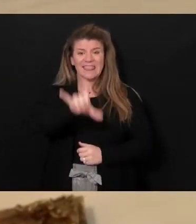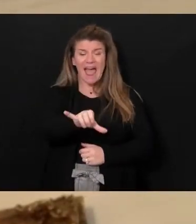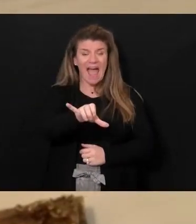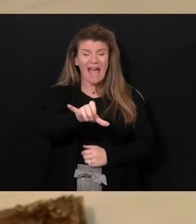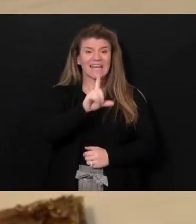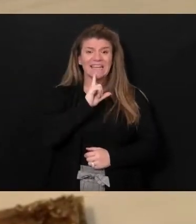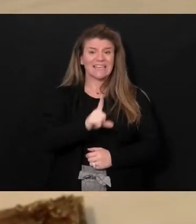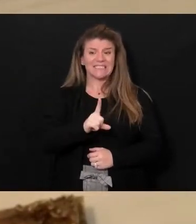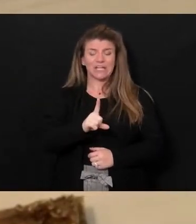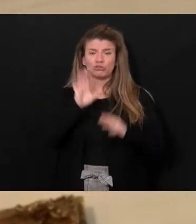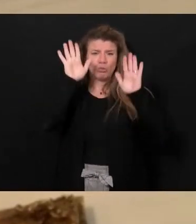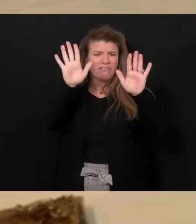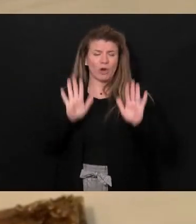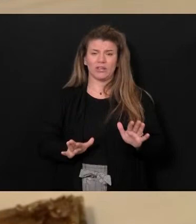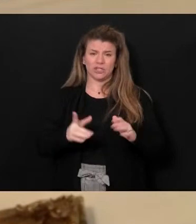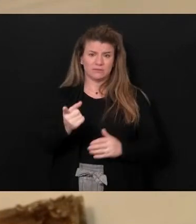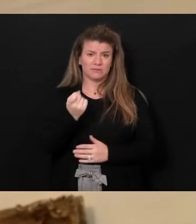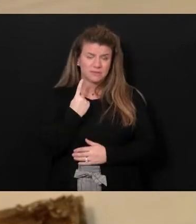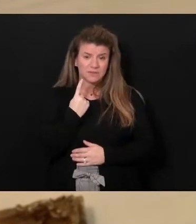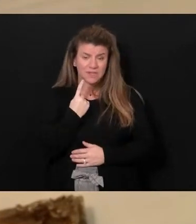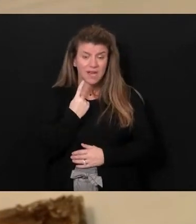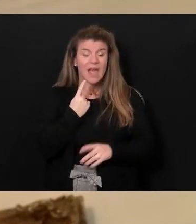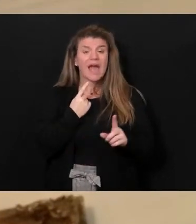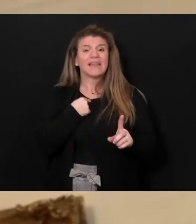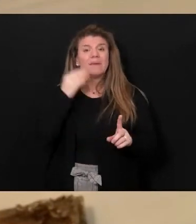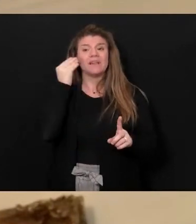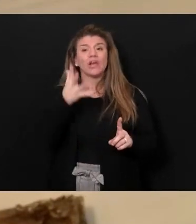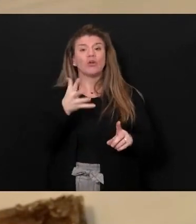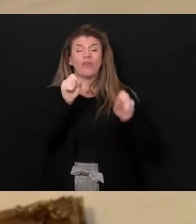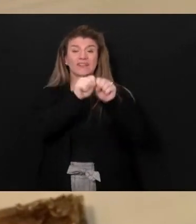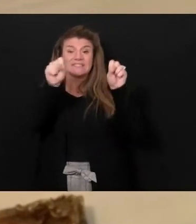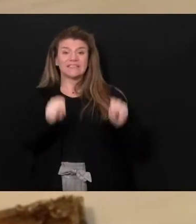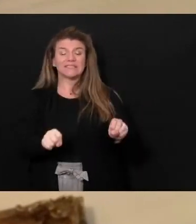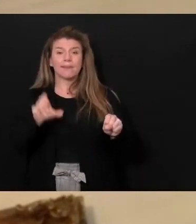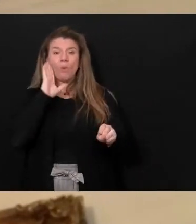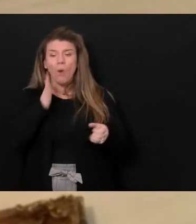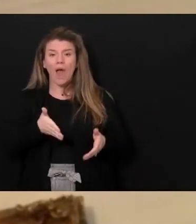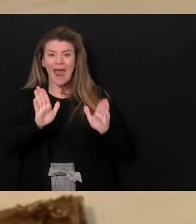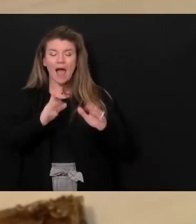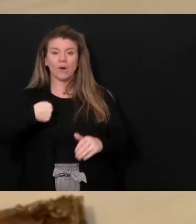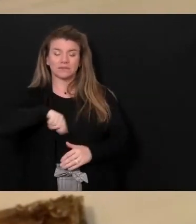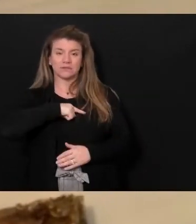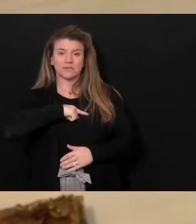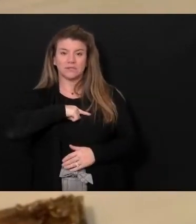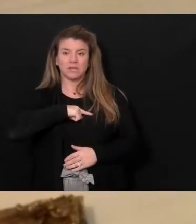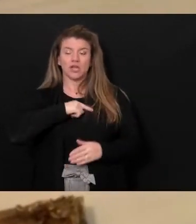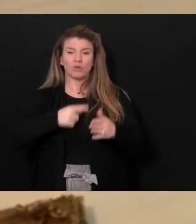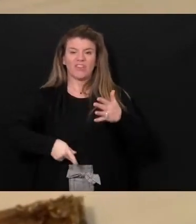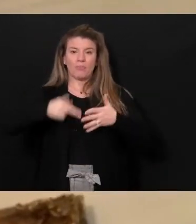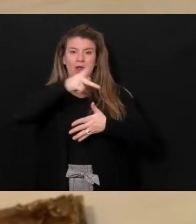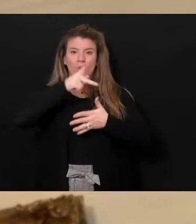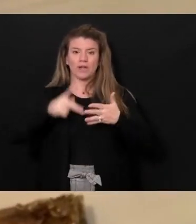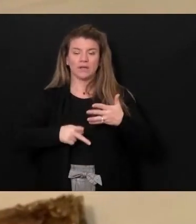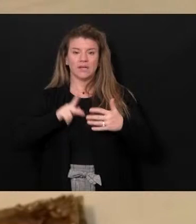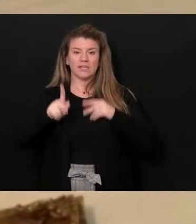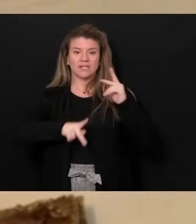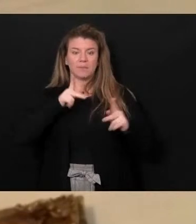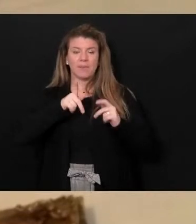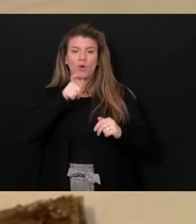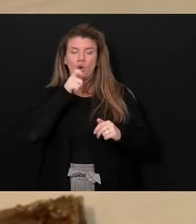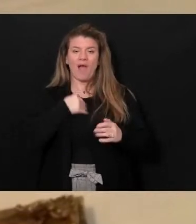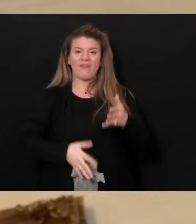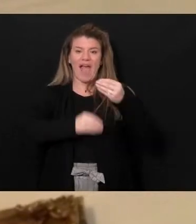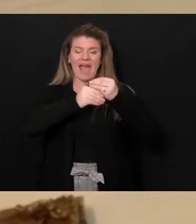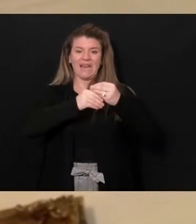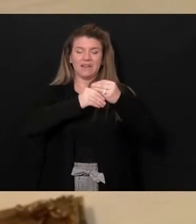absolutely terrific question. Let me just say that the system will allow us to give priority to folks with underlying